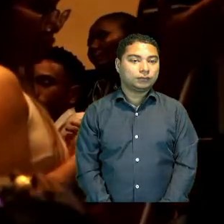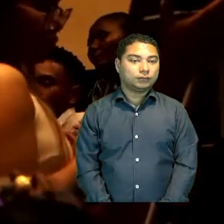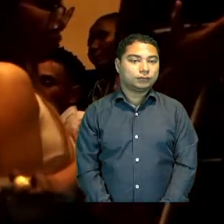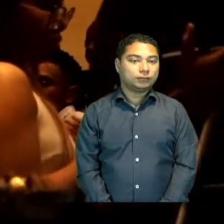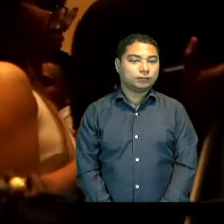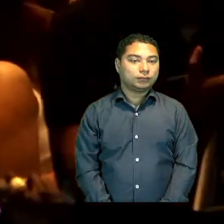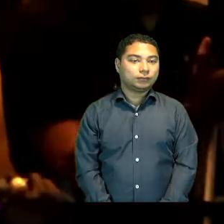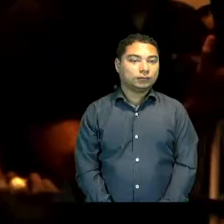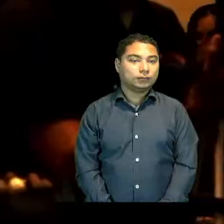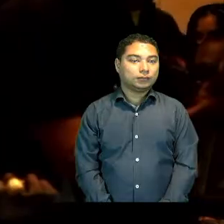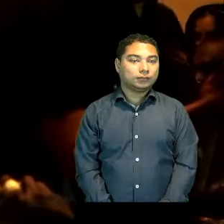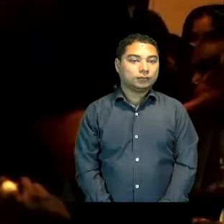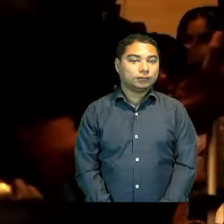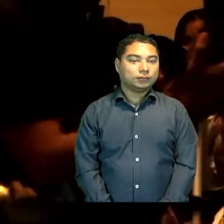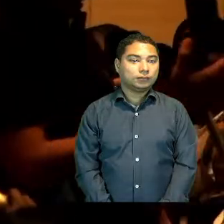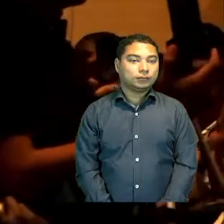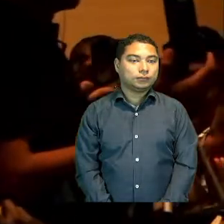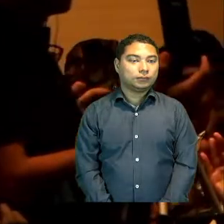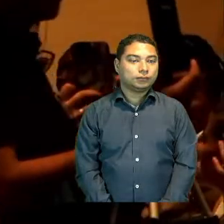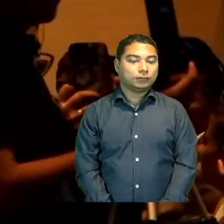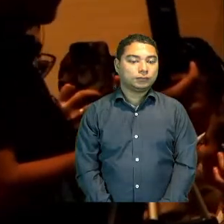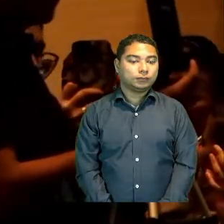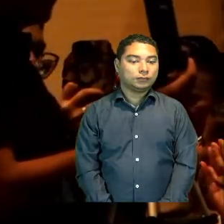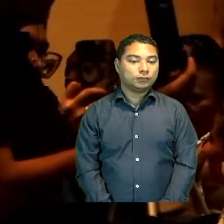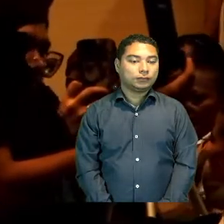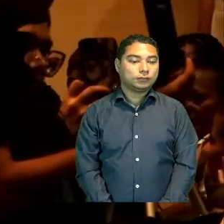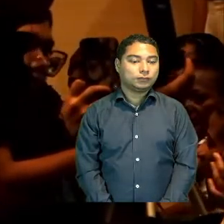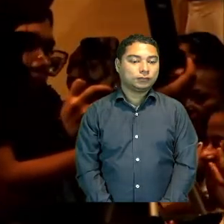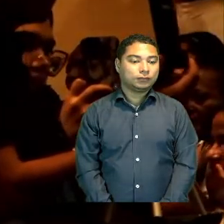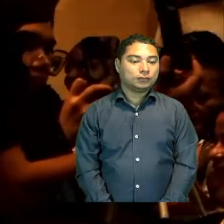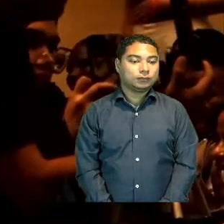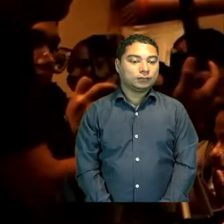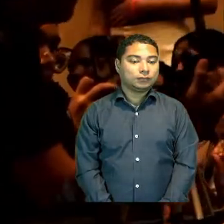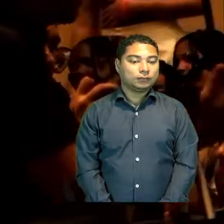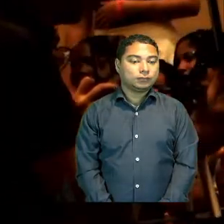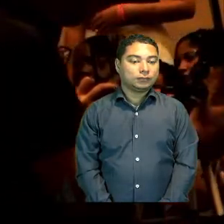But you might laugh, but they are effective plants.